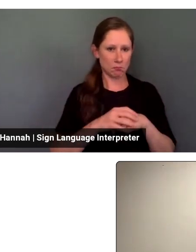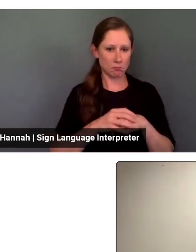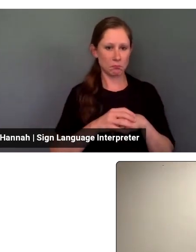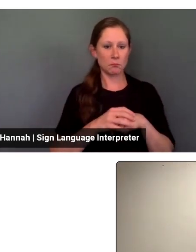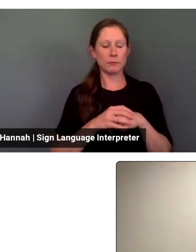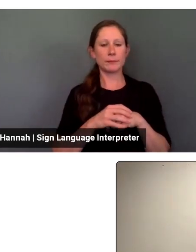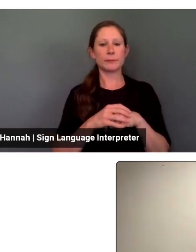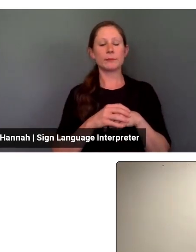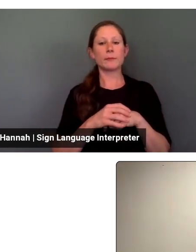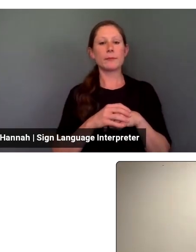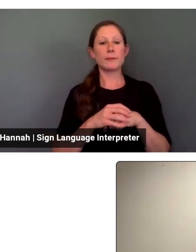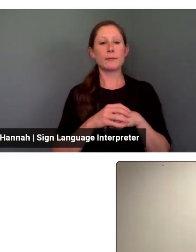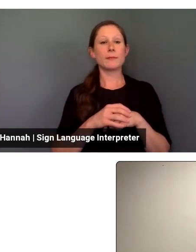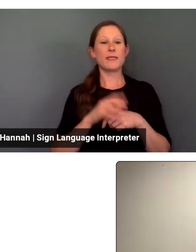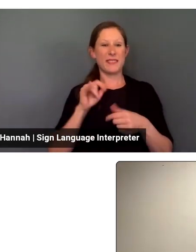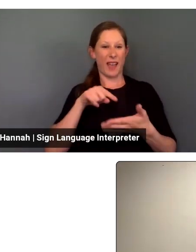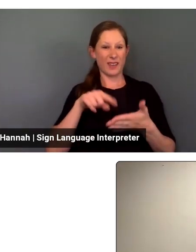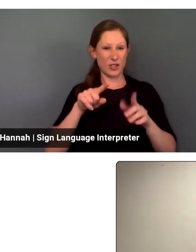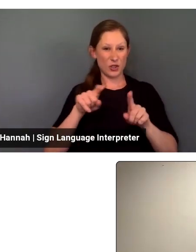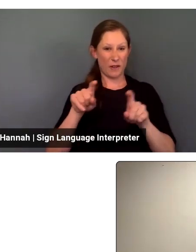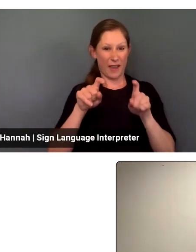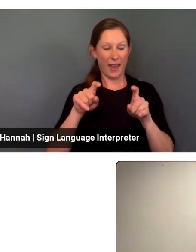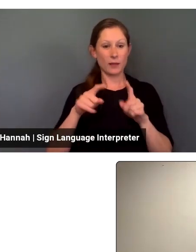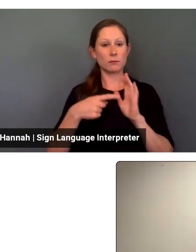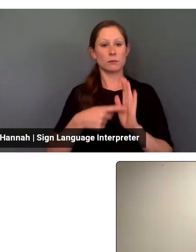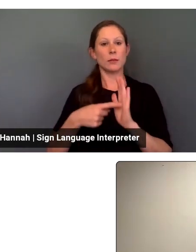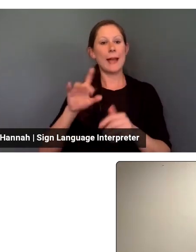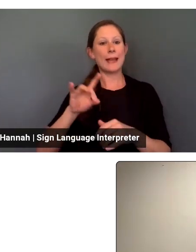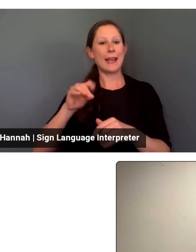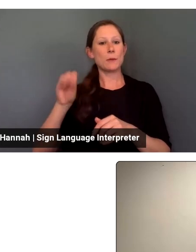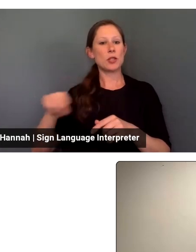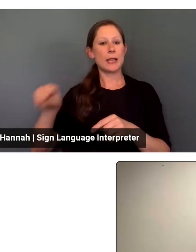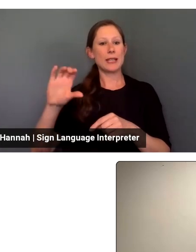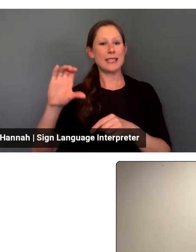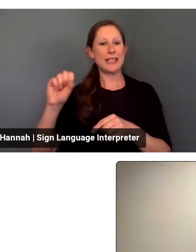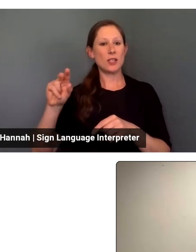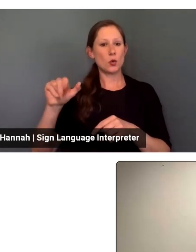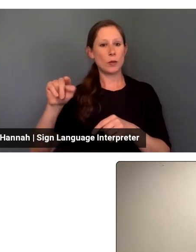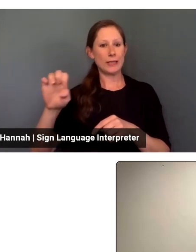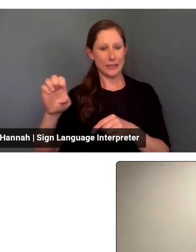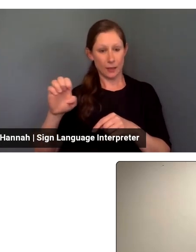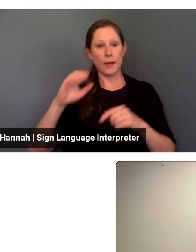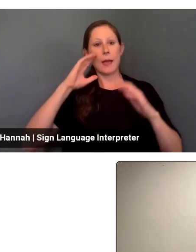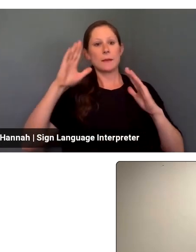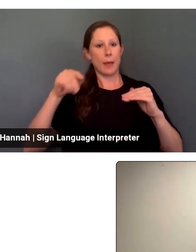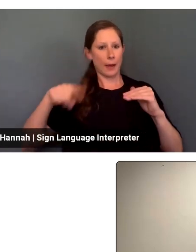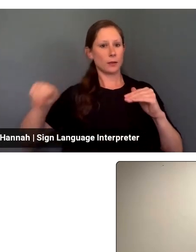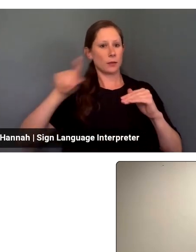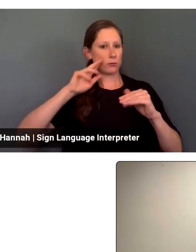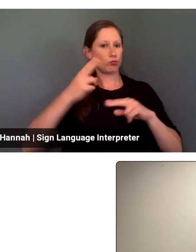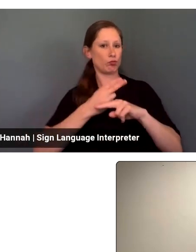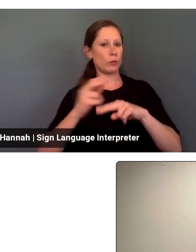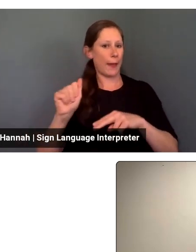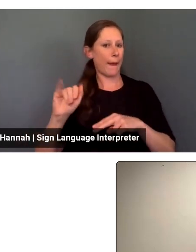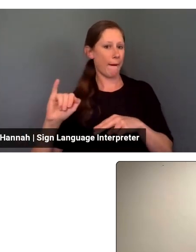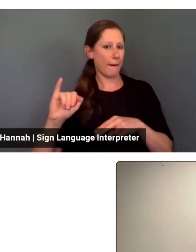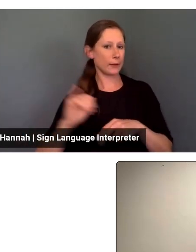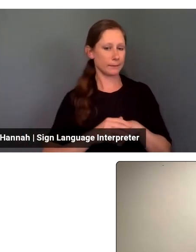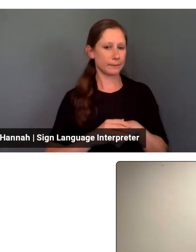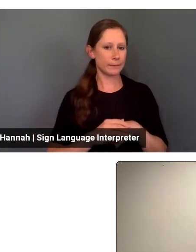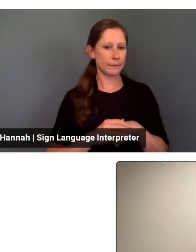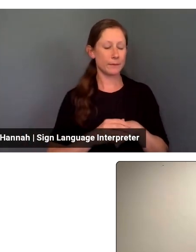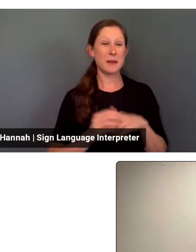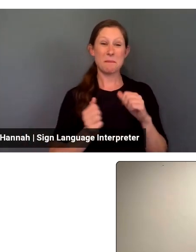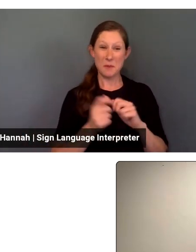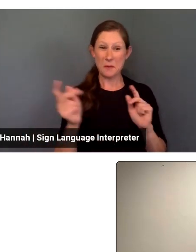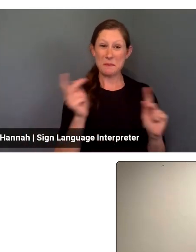that 88% of the C-suite expects HR to be using AI. But most people